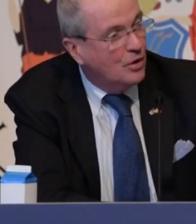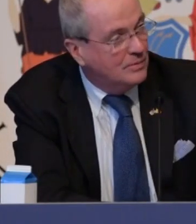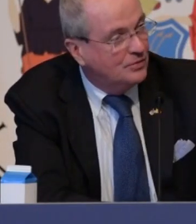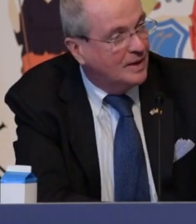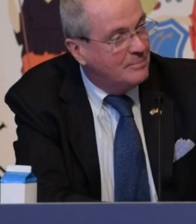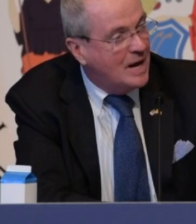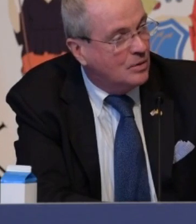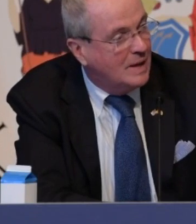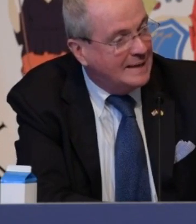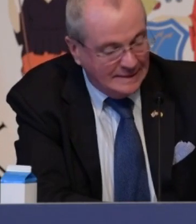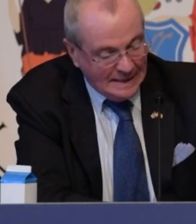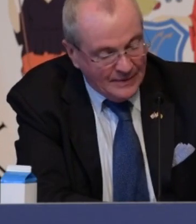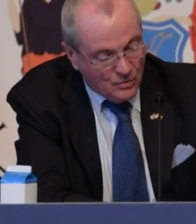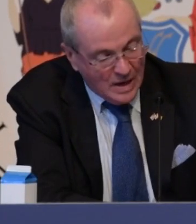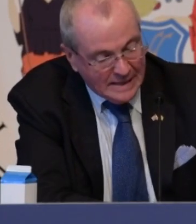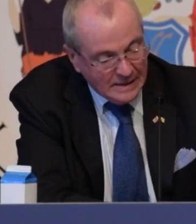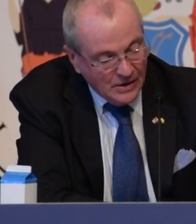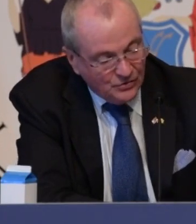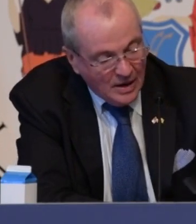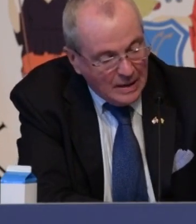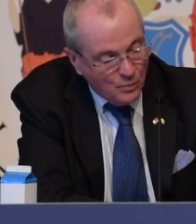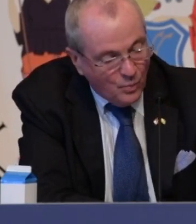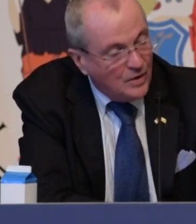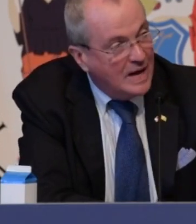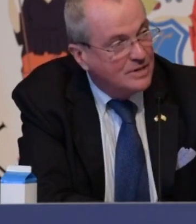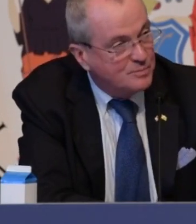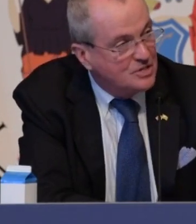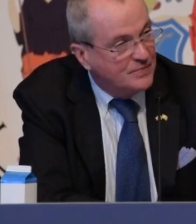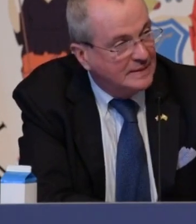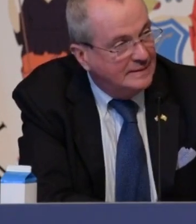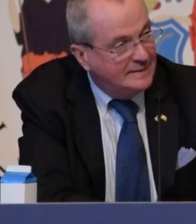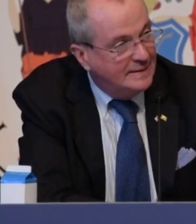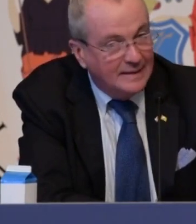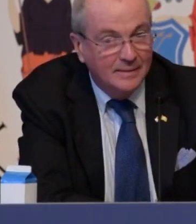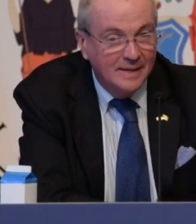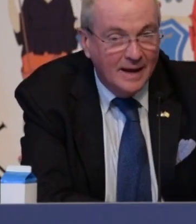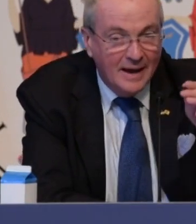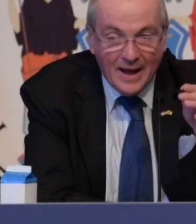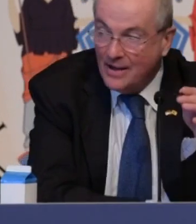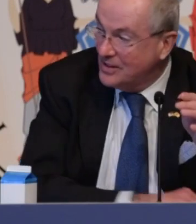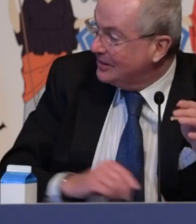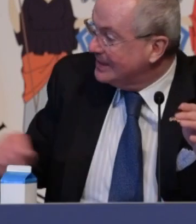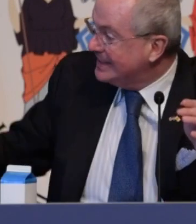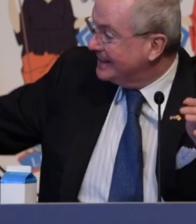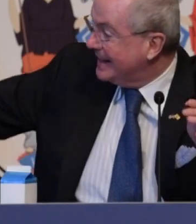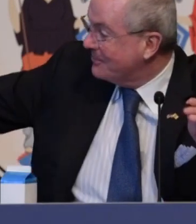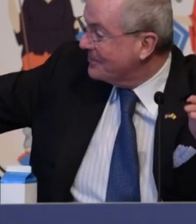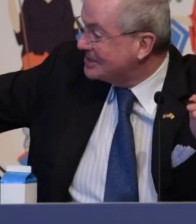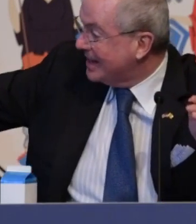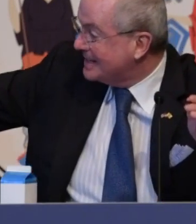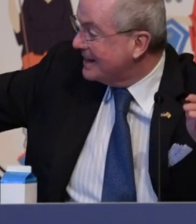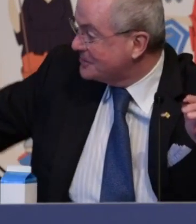the shore is going to matter a lot in getting that right. So we don't have a specific. I think the only data that I'm excited about is we